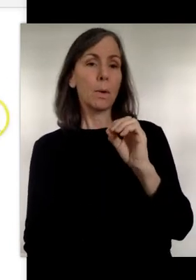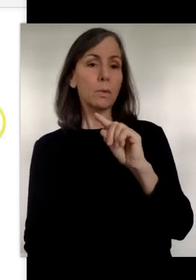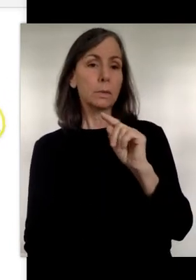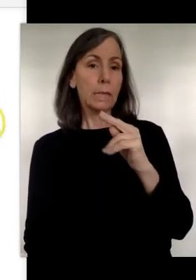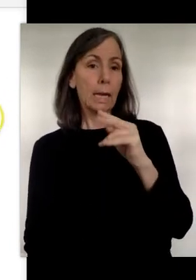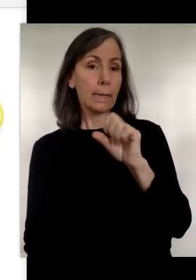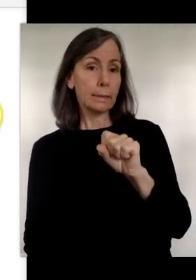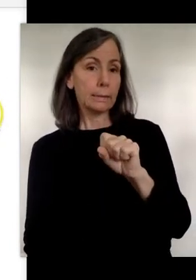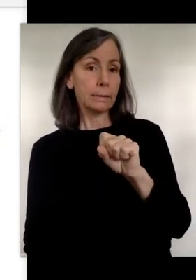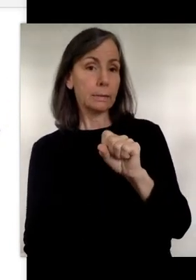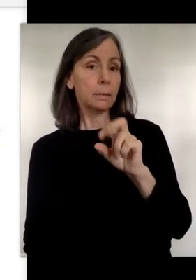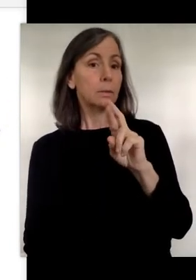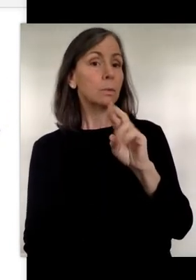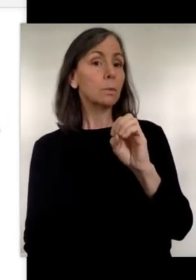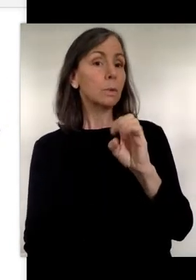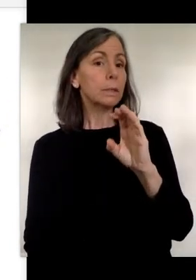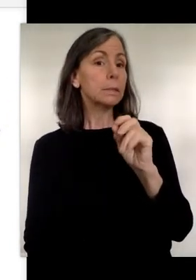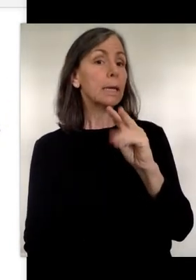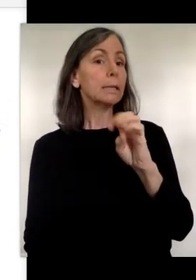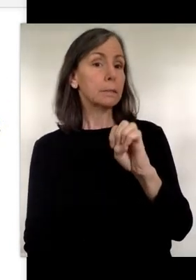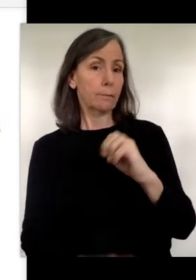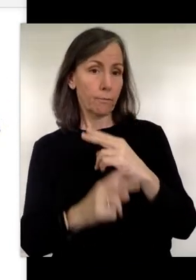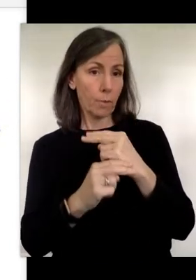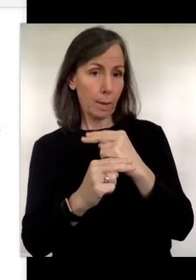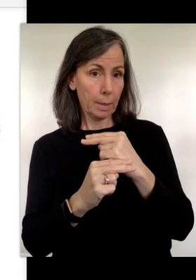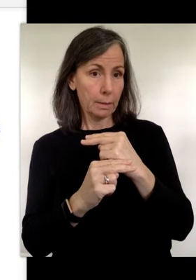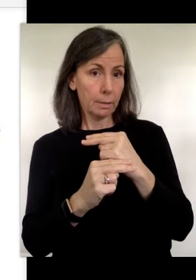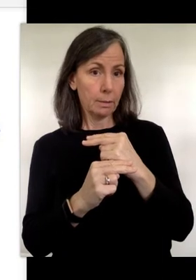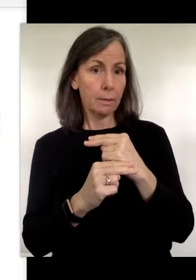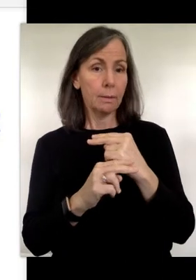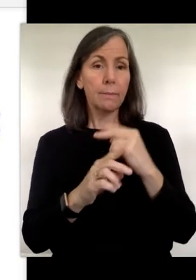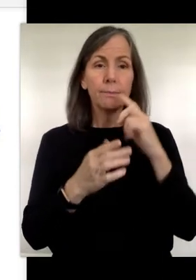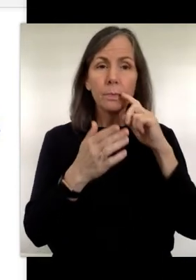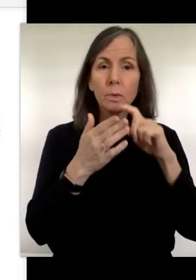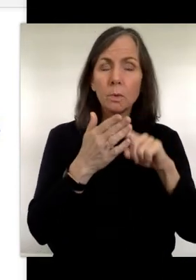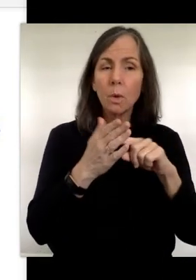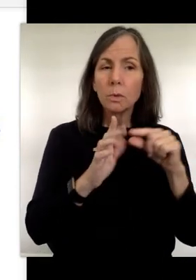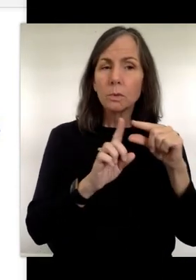that word dominant should make us think capital.